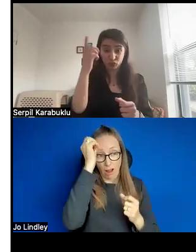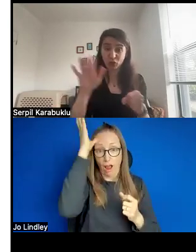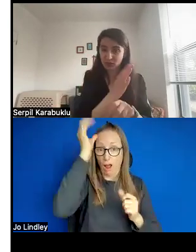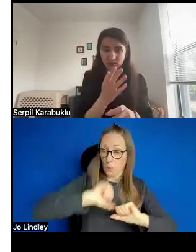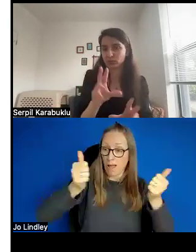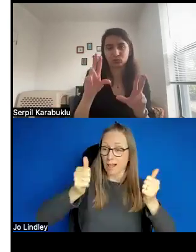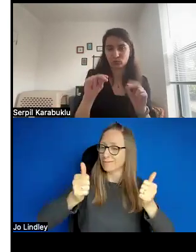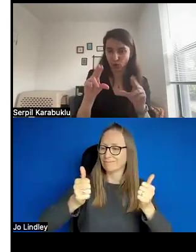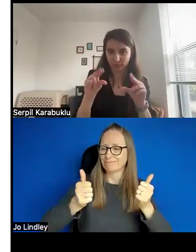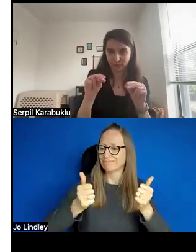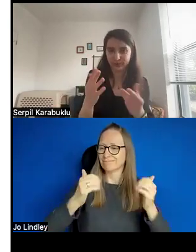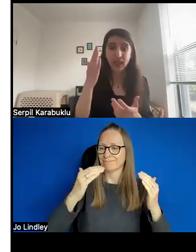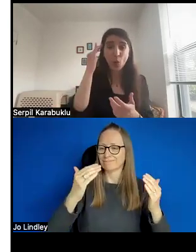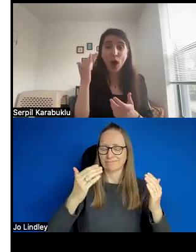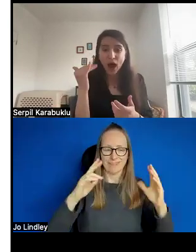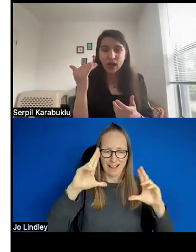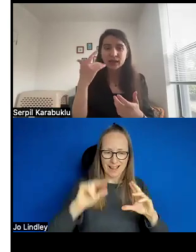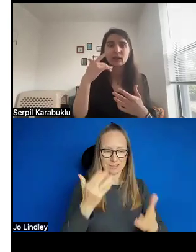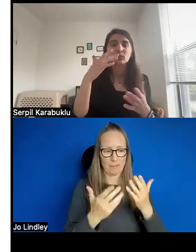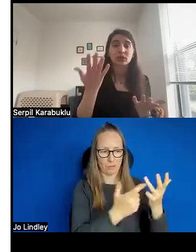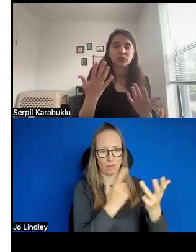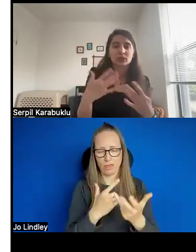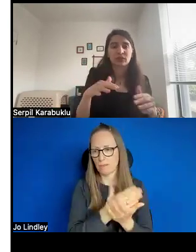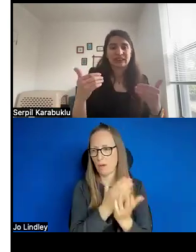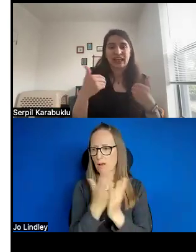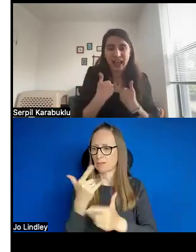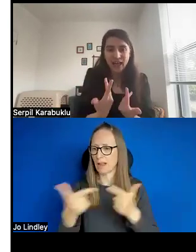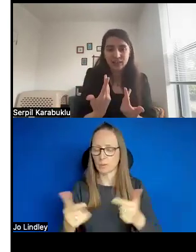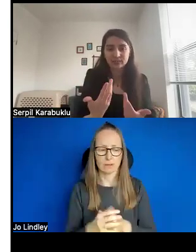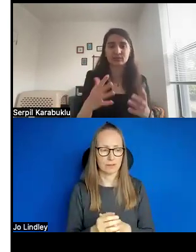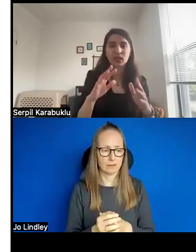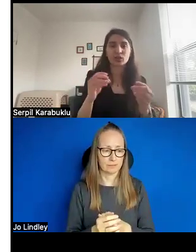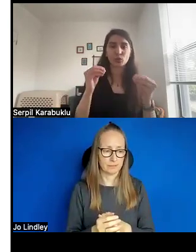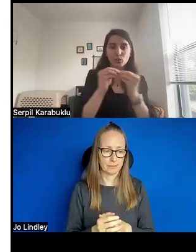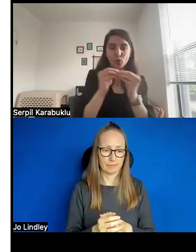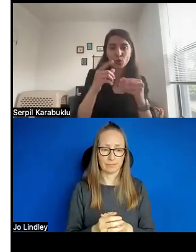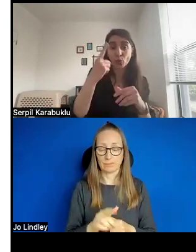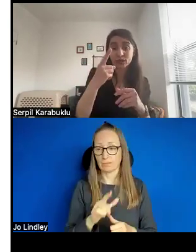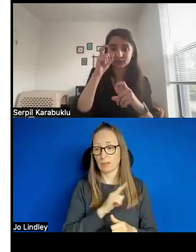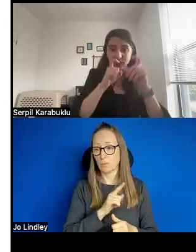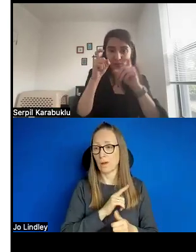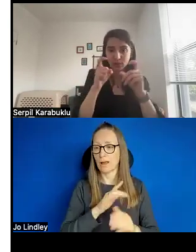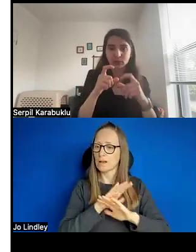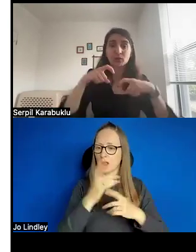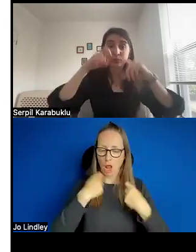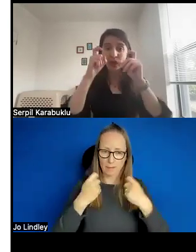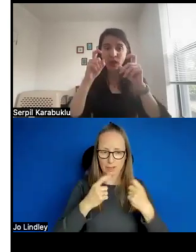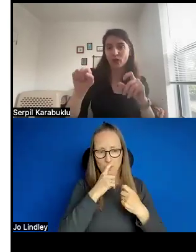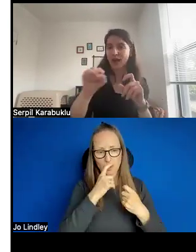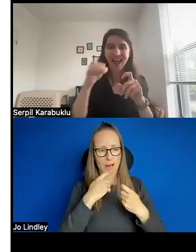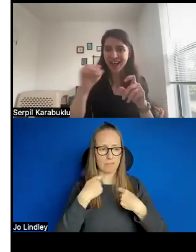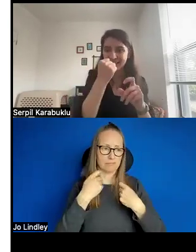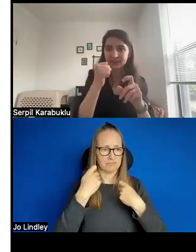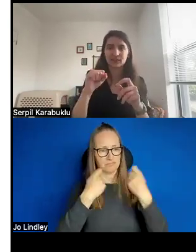parts. One reason is more than one non-menu can co-occur and they can move more than one